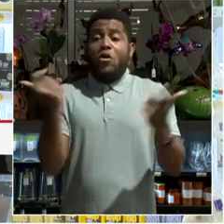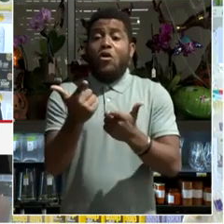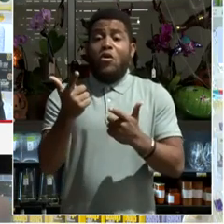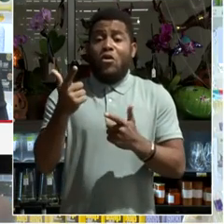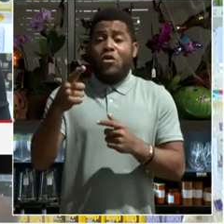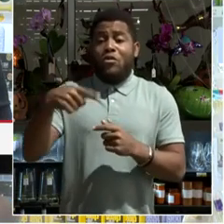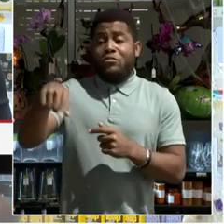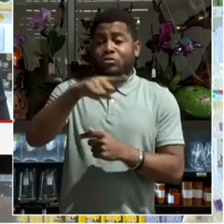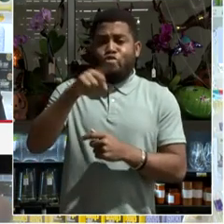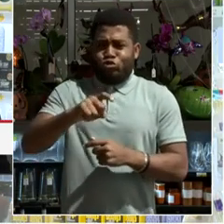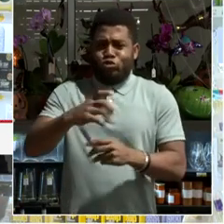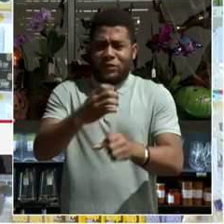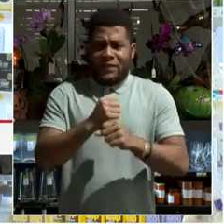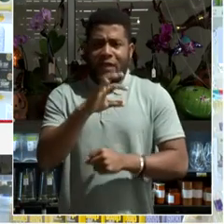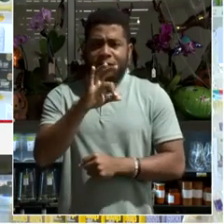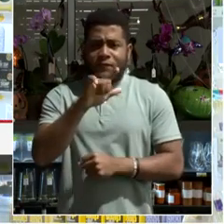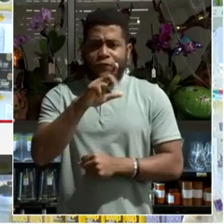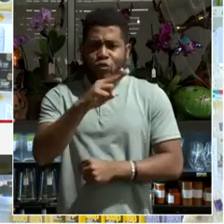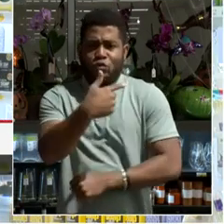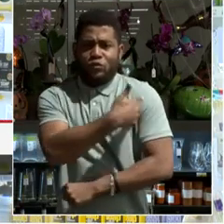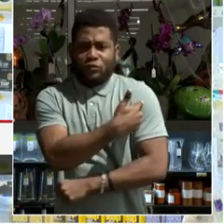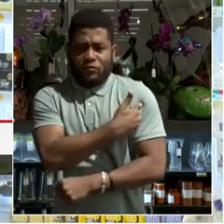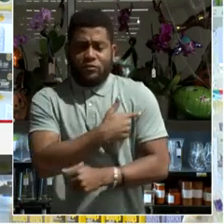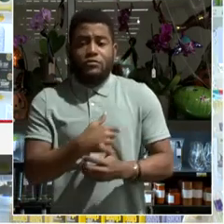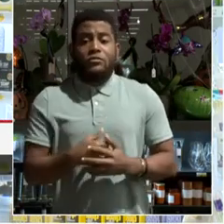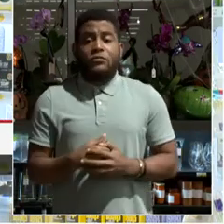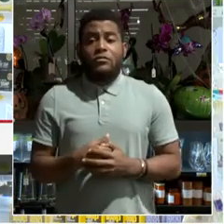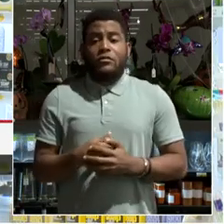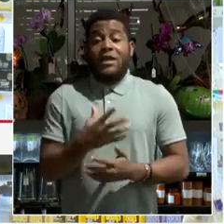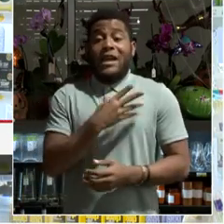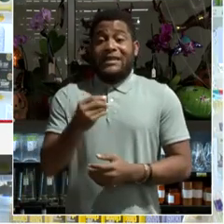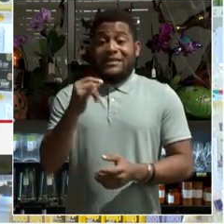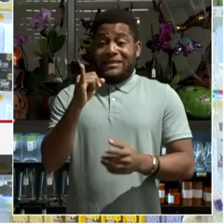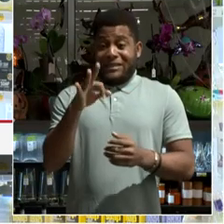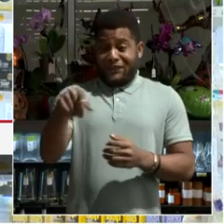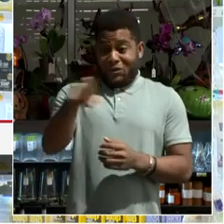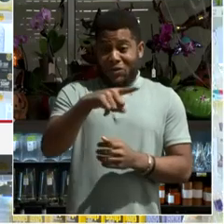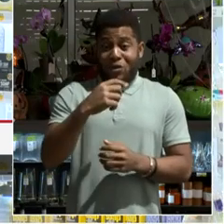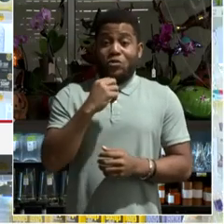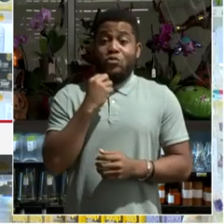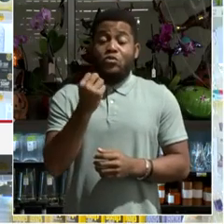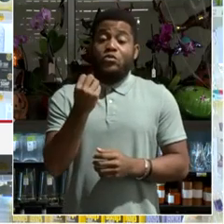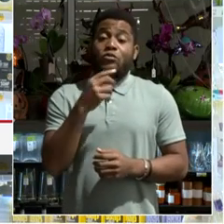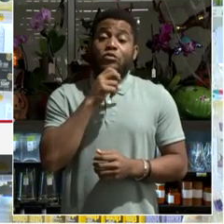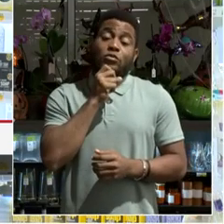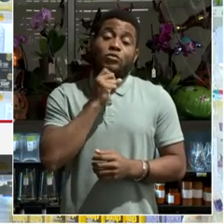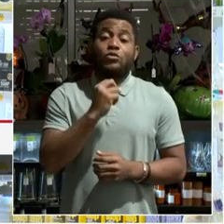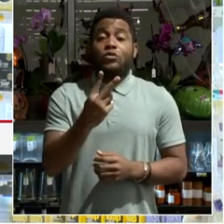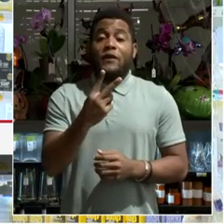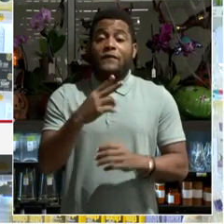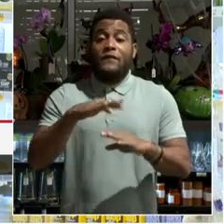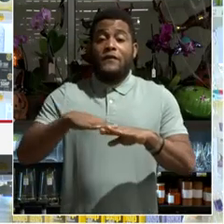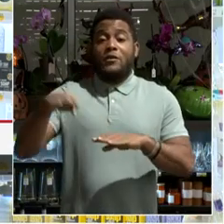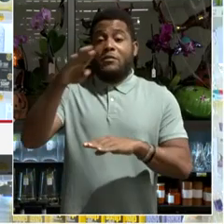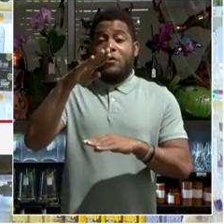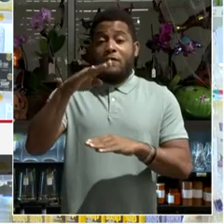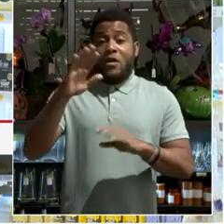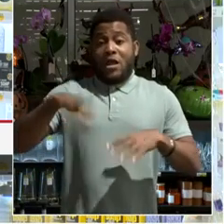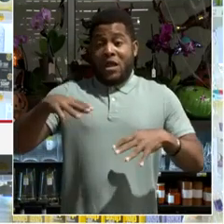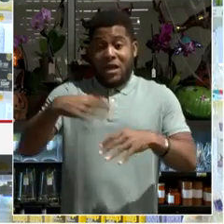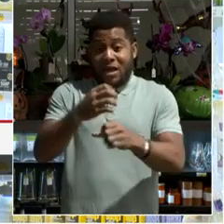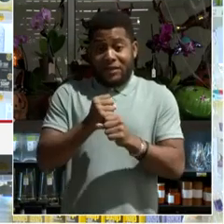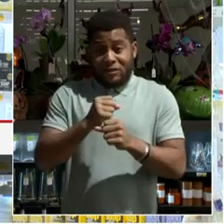say, if you are 12 or older and haven't received your first dose of the